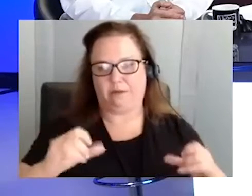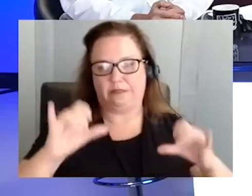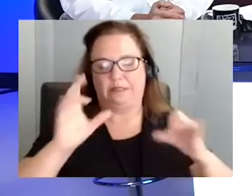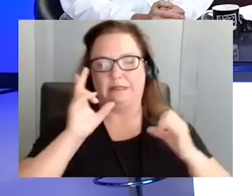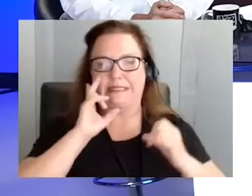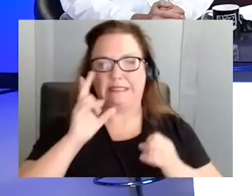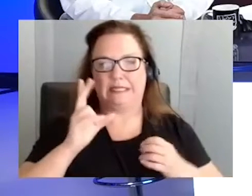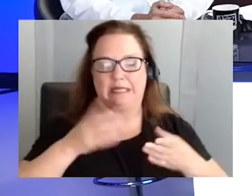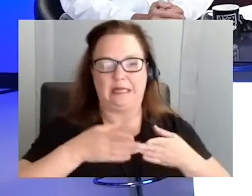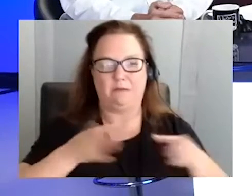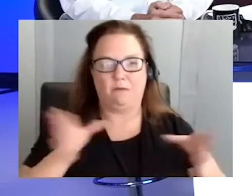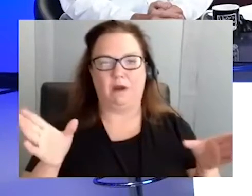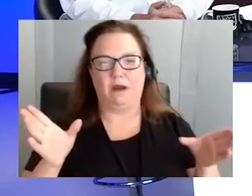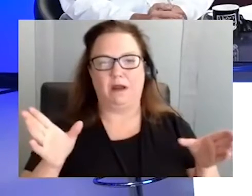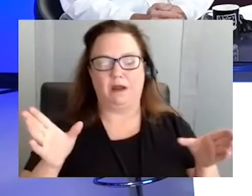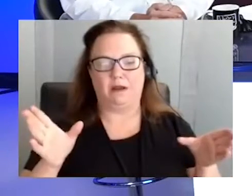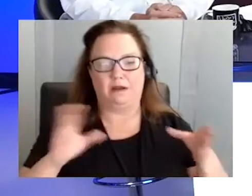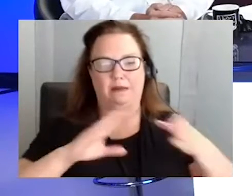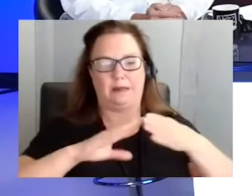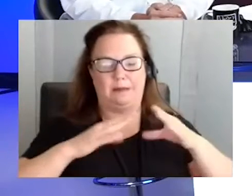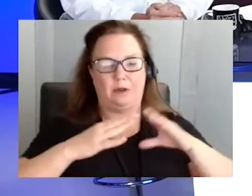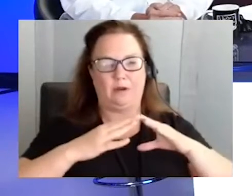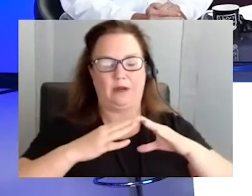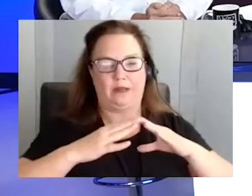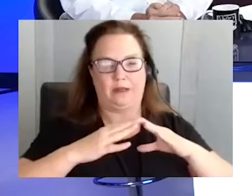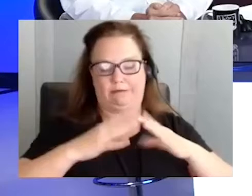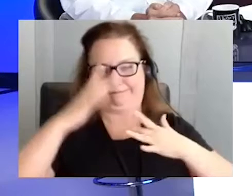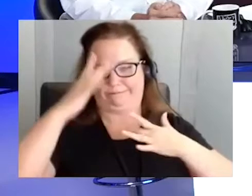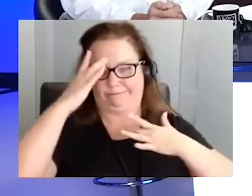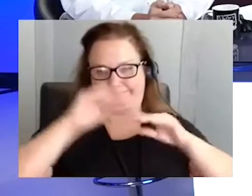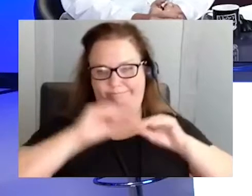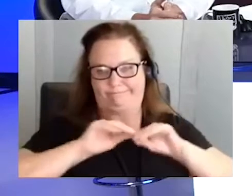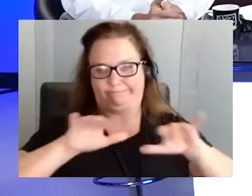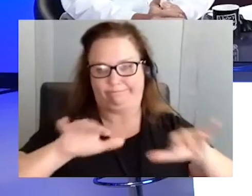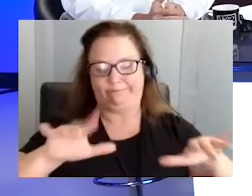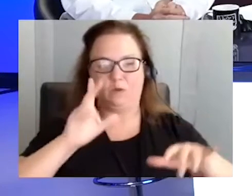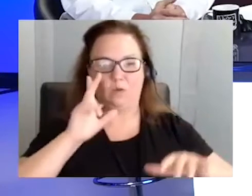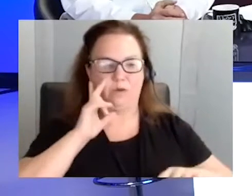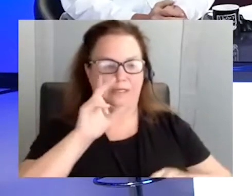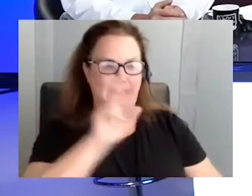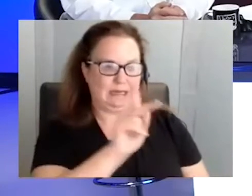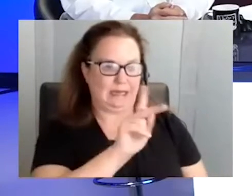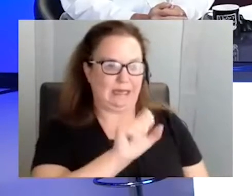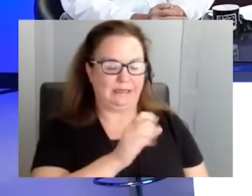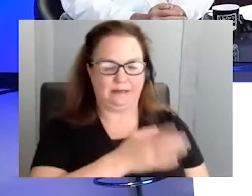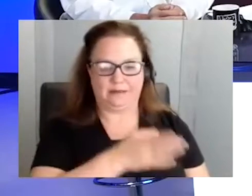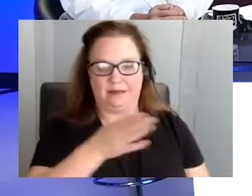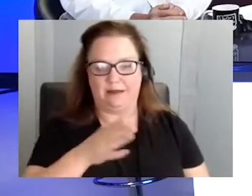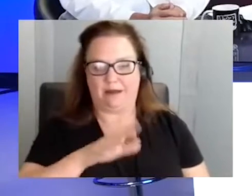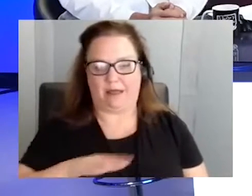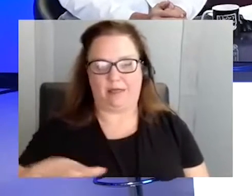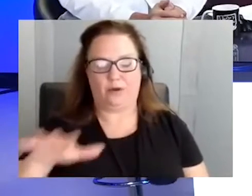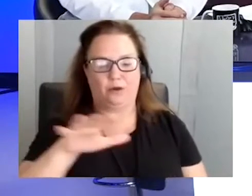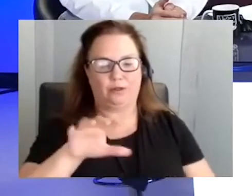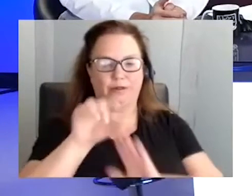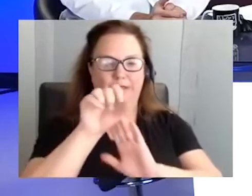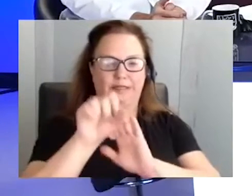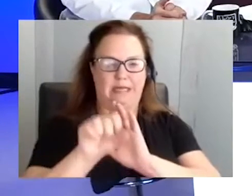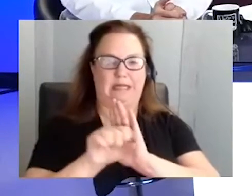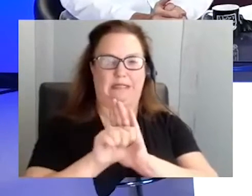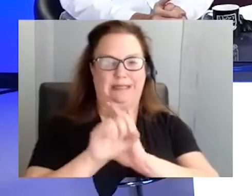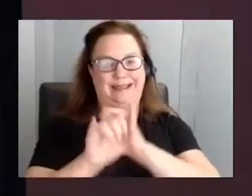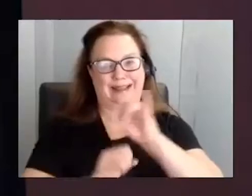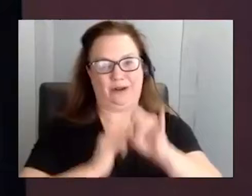wide community onset. We see that throughout our state, neighboring states, and then also throughout internationally.